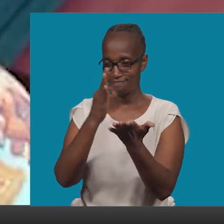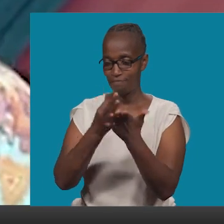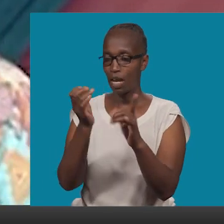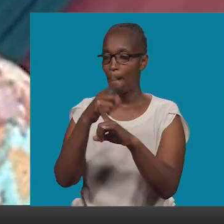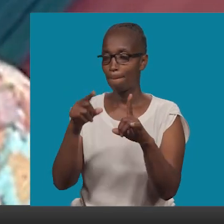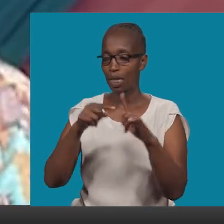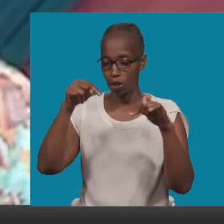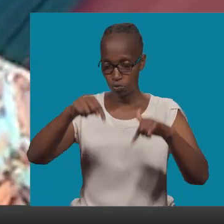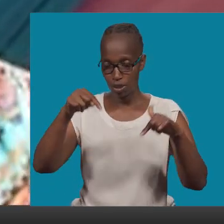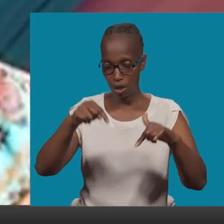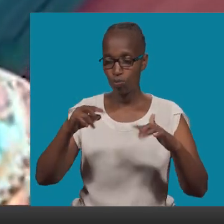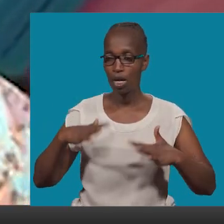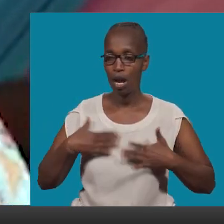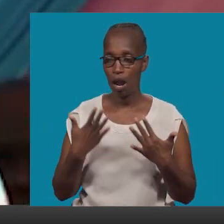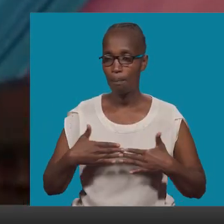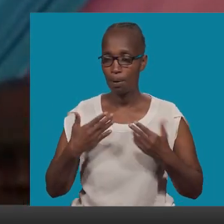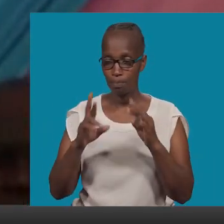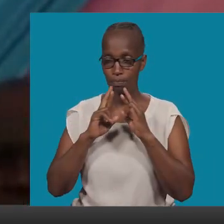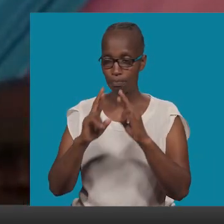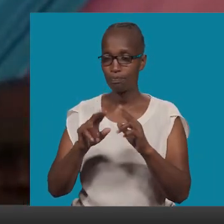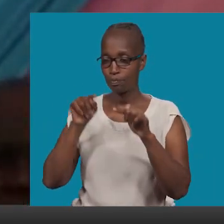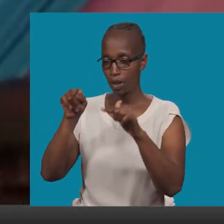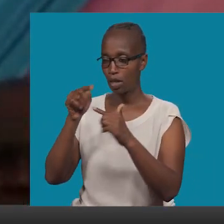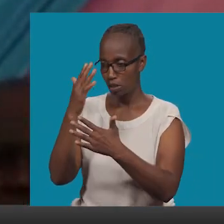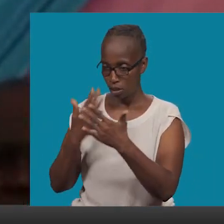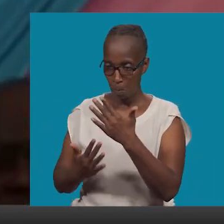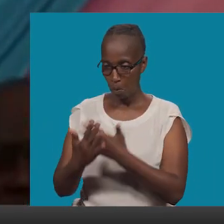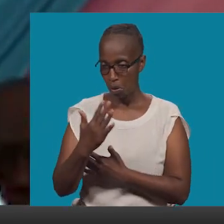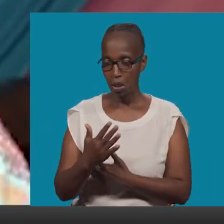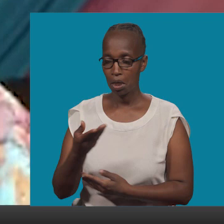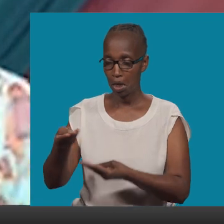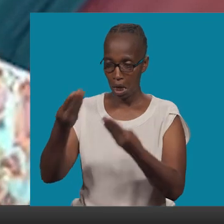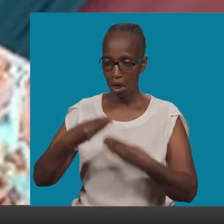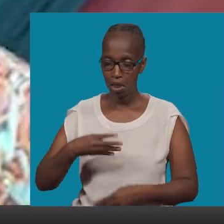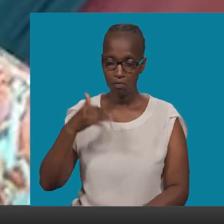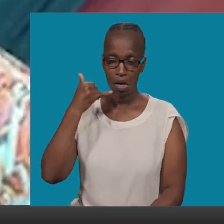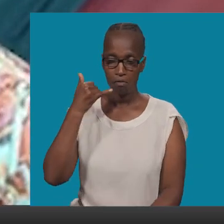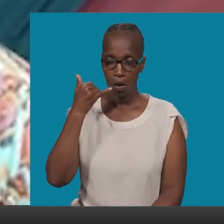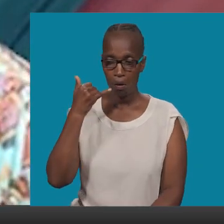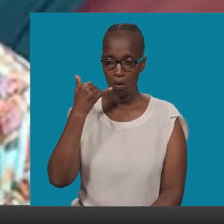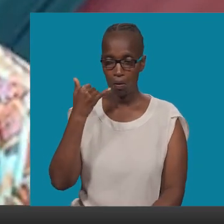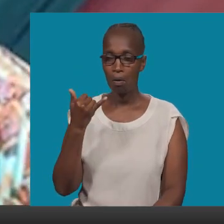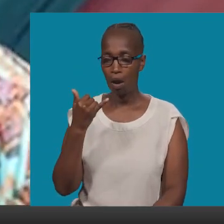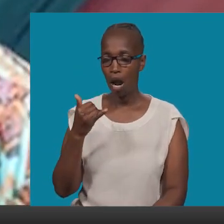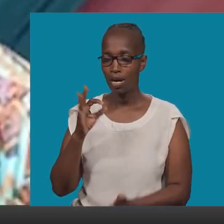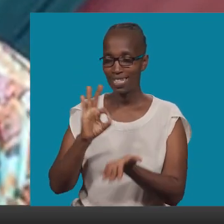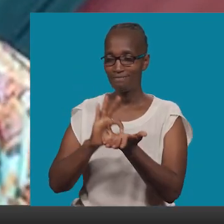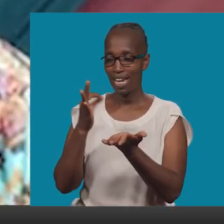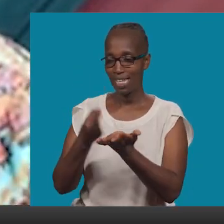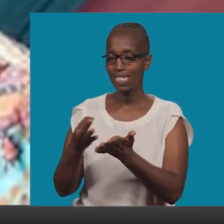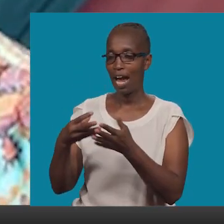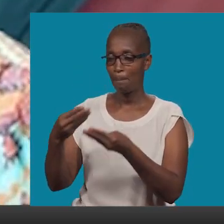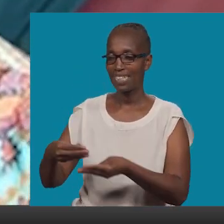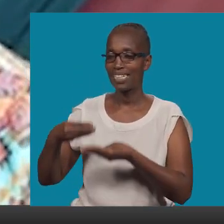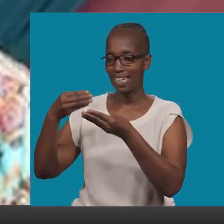fund. However, I am happy to report PCS, as at this morning, I received a call from Treasury